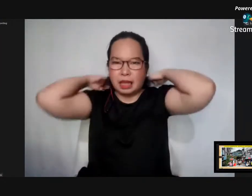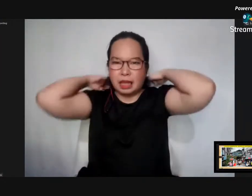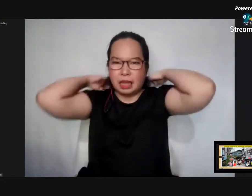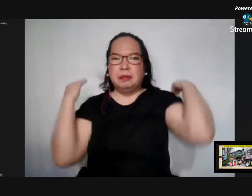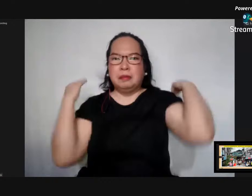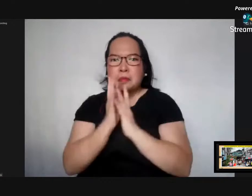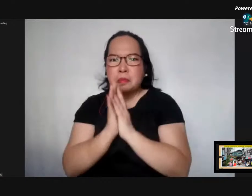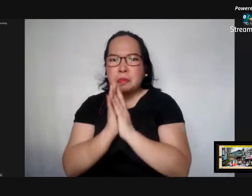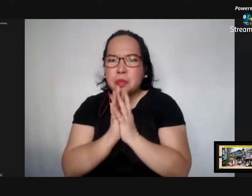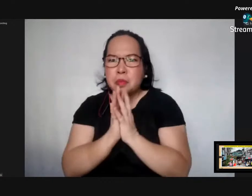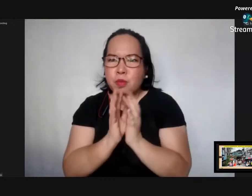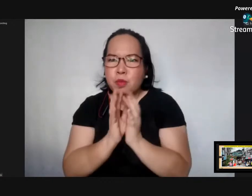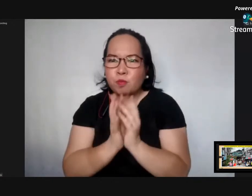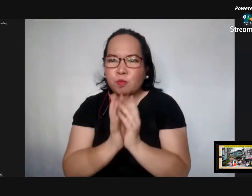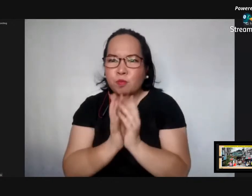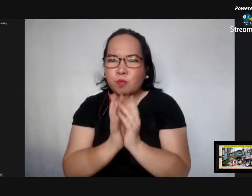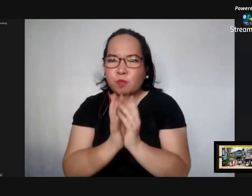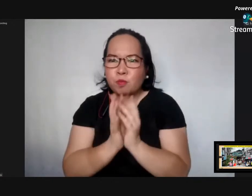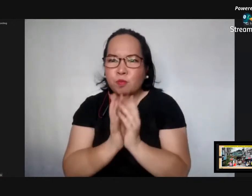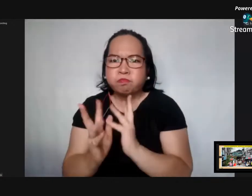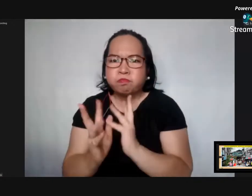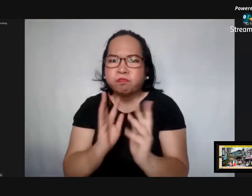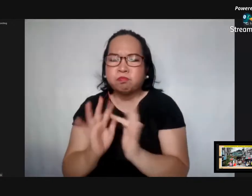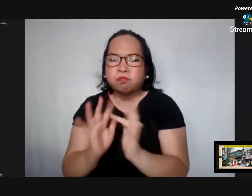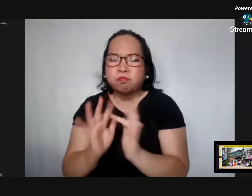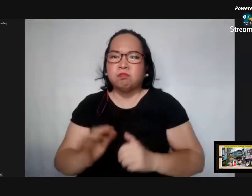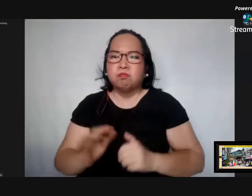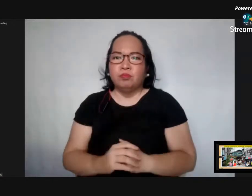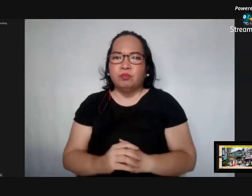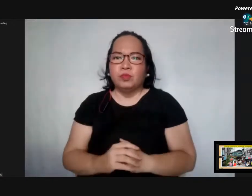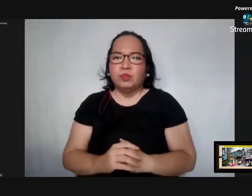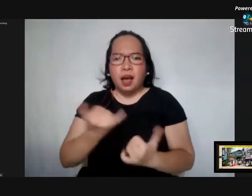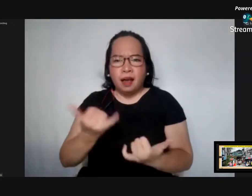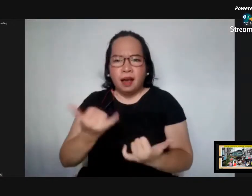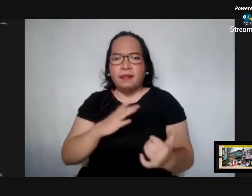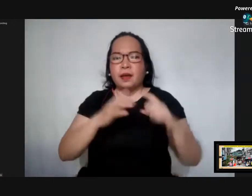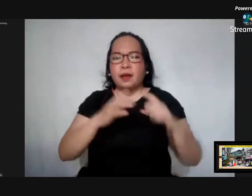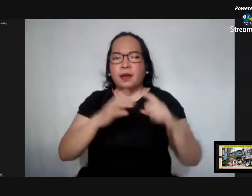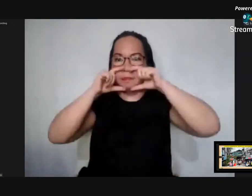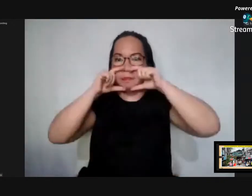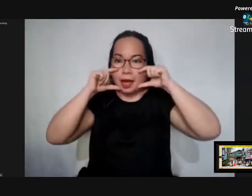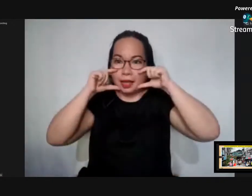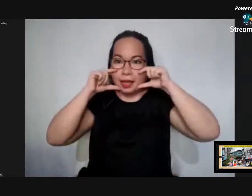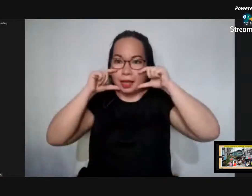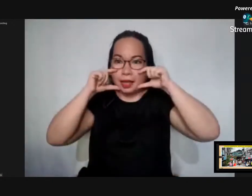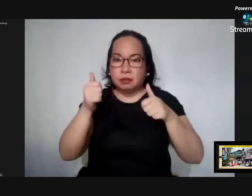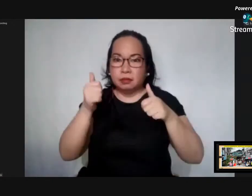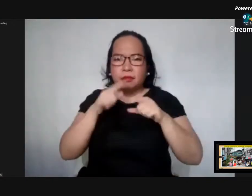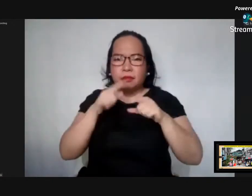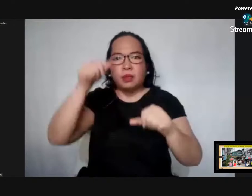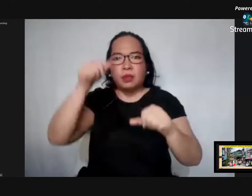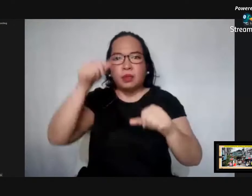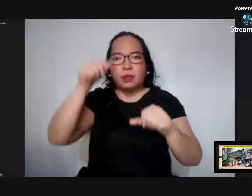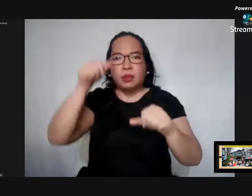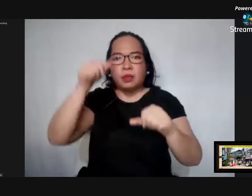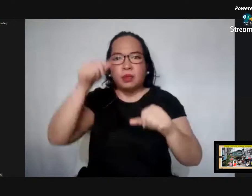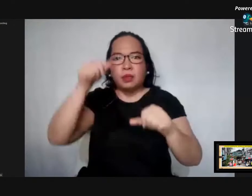iba naman dito, nakasutas. But please remember this scene. We'll come back to it in a few